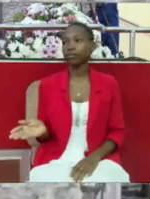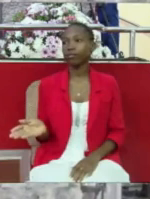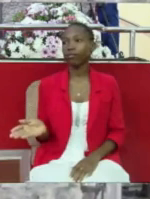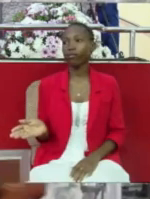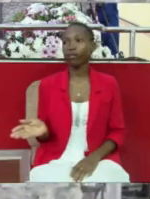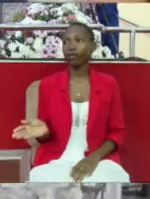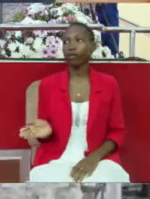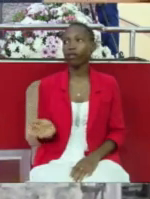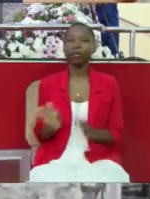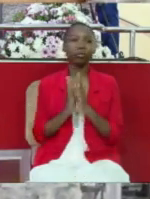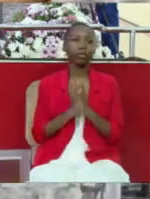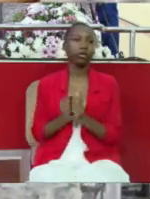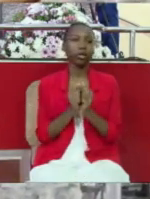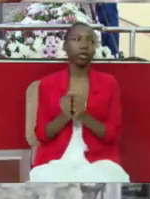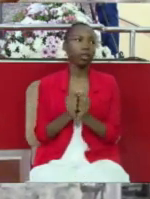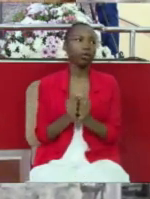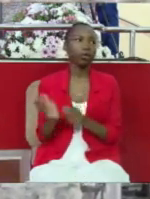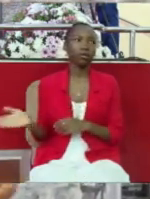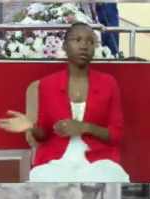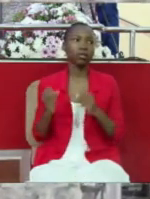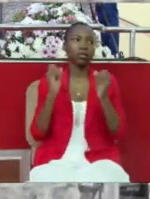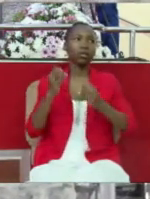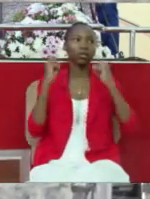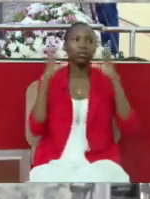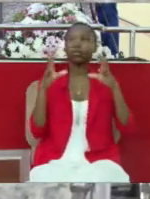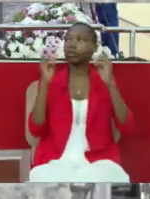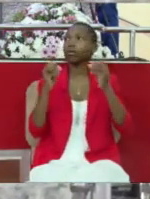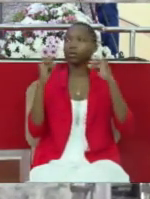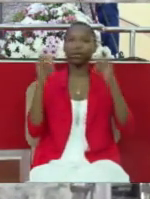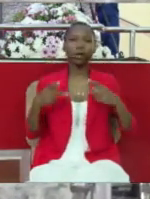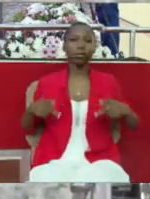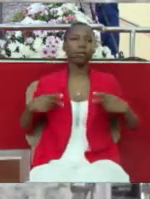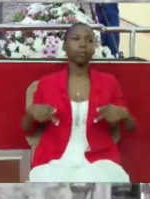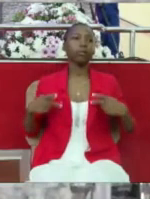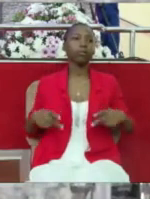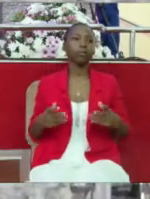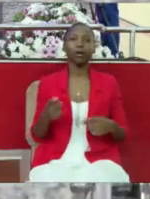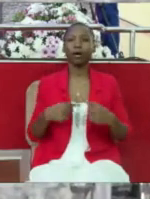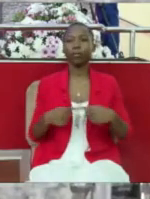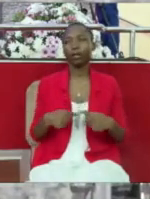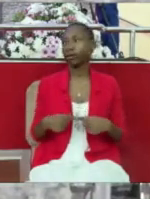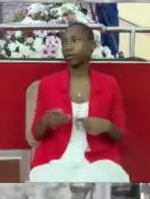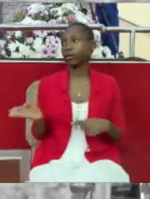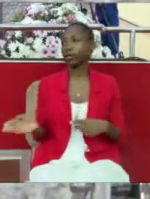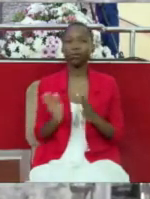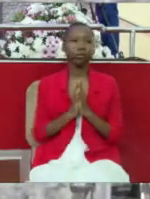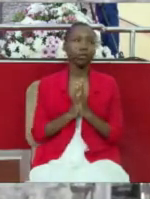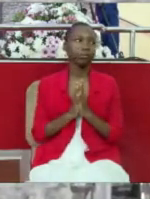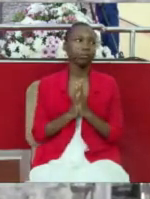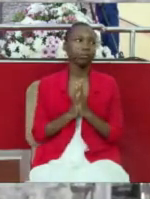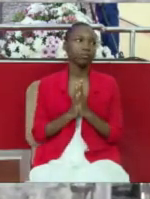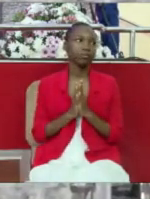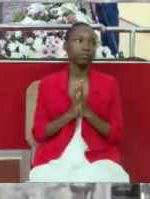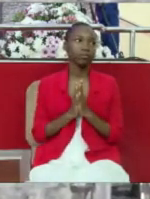together tunataka with you. Tunataka tuamini Mungu pamoja nawe. Let's appreciate the Lord. There are others coming. Tuwashangilie wanapokuja. Yes. Yes. Jesus. Yes. Wants to be Lord of